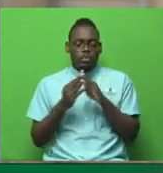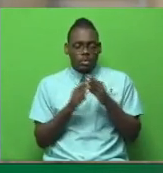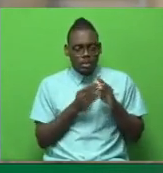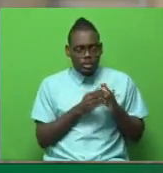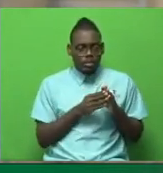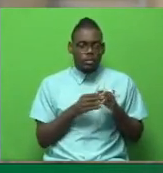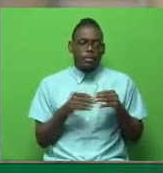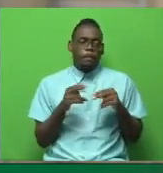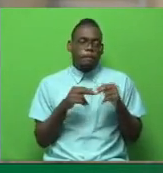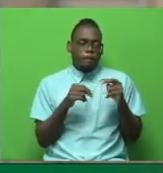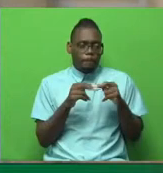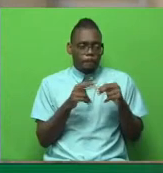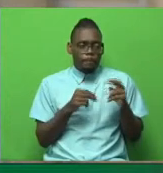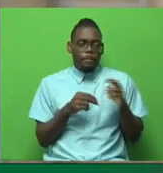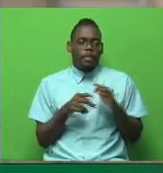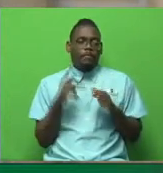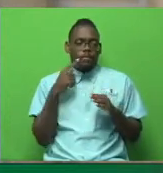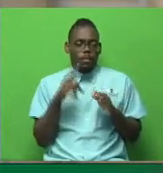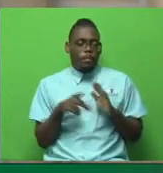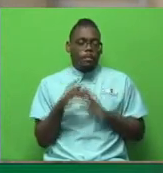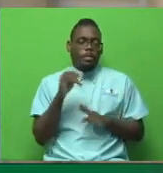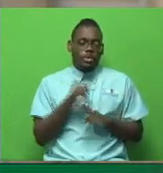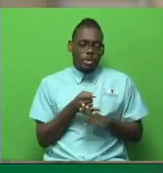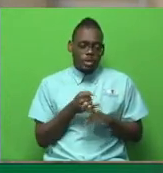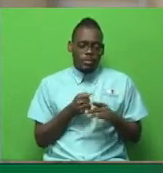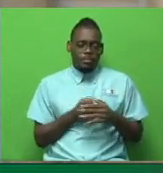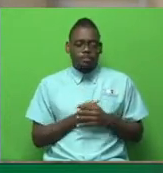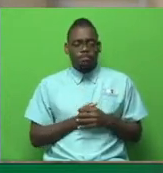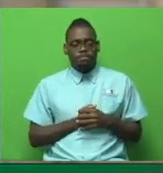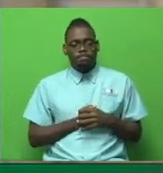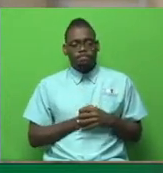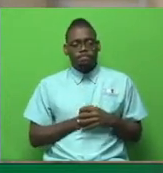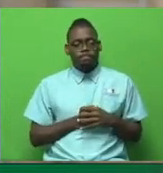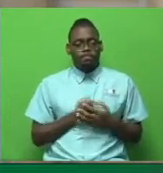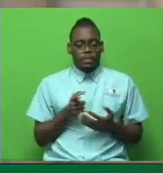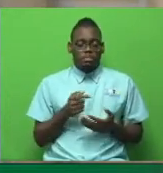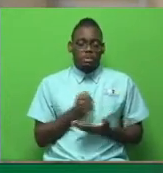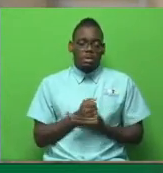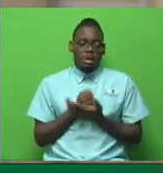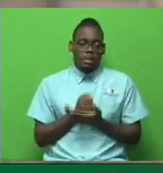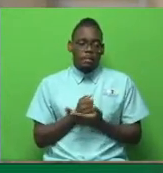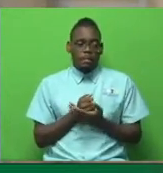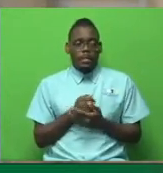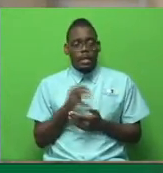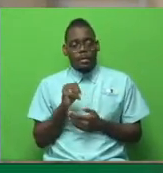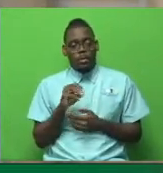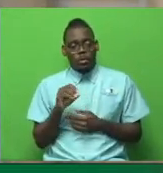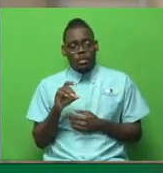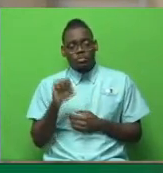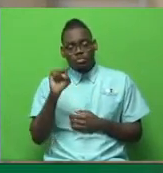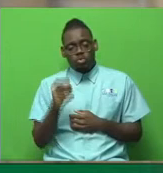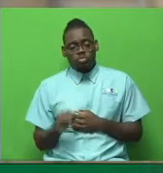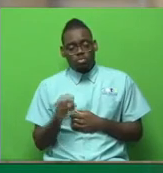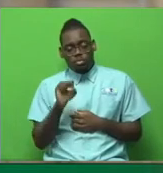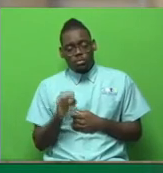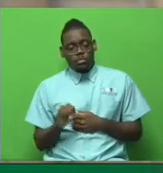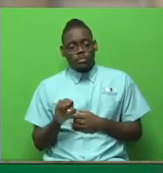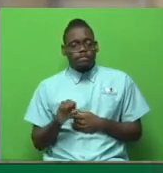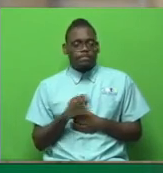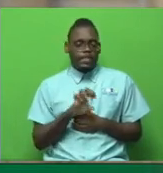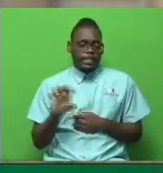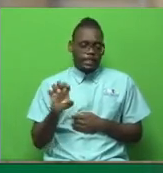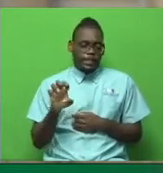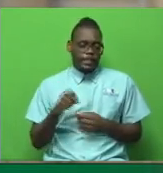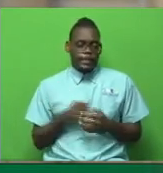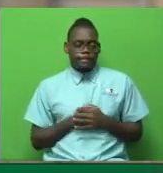extremely beneficial to the people of San Fernando East and has provided homes for persons who in some cases did not know